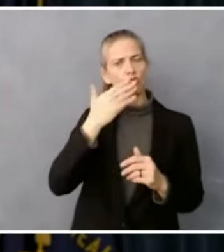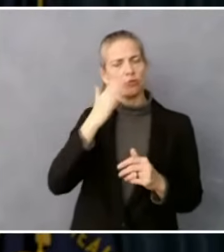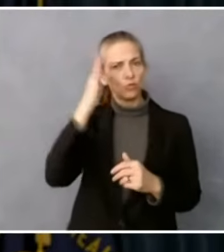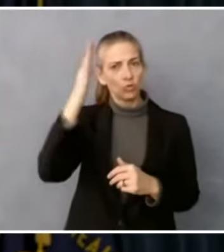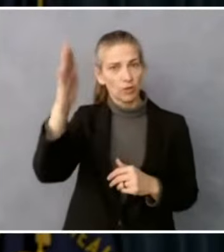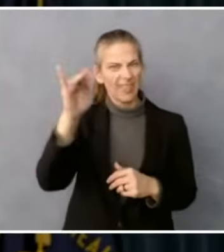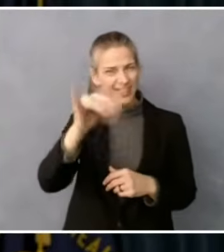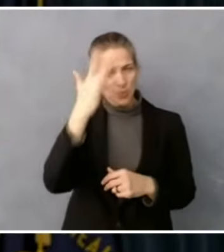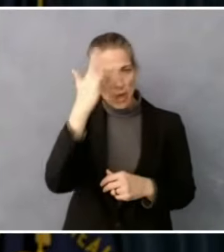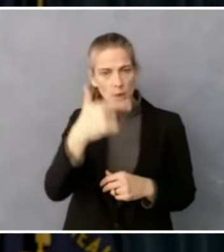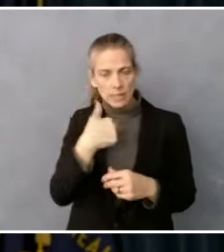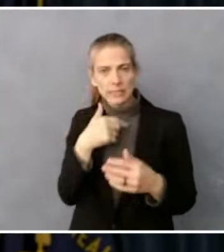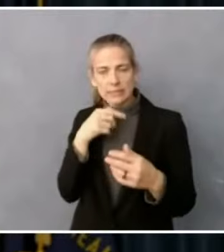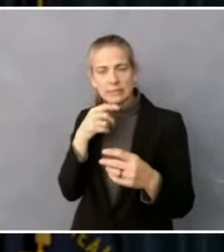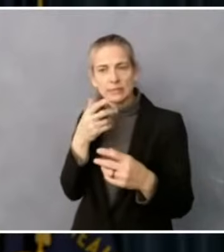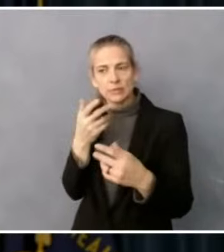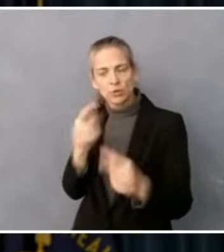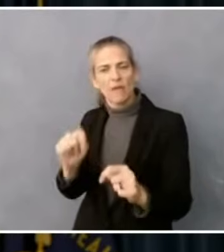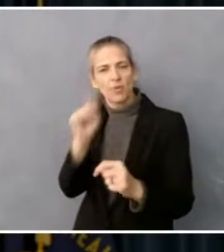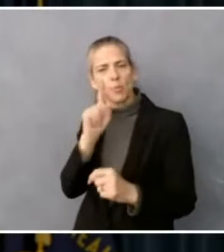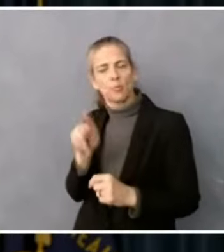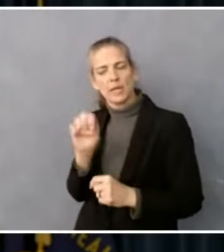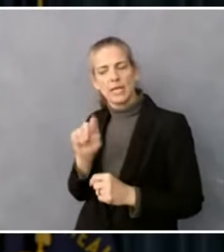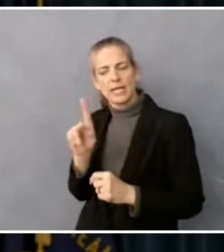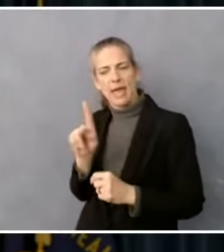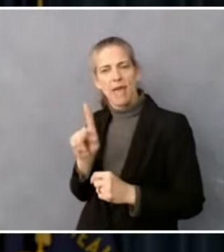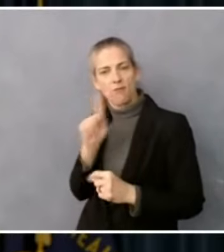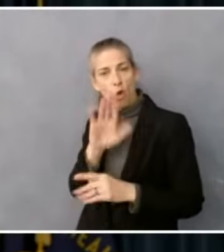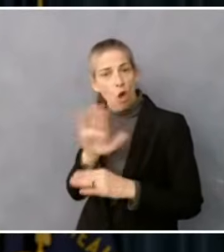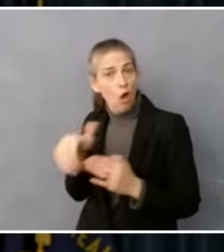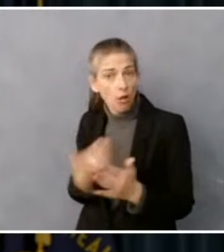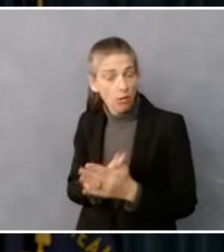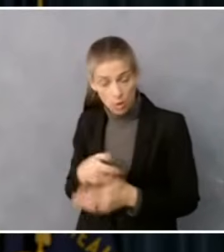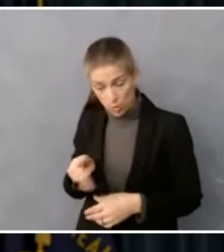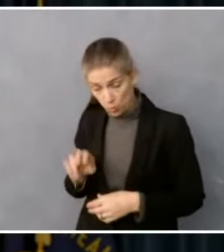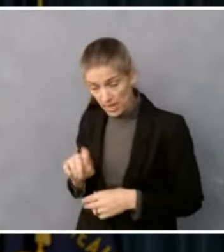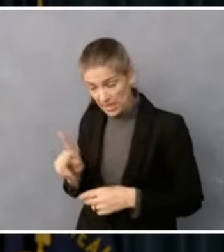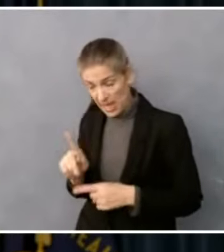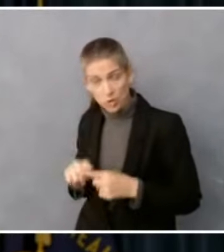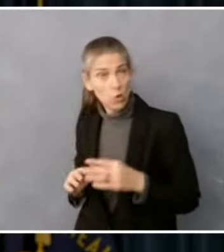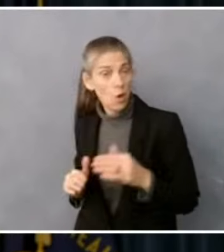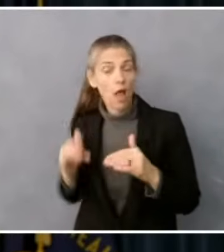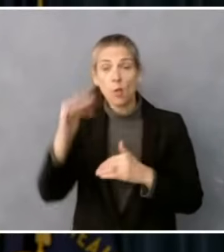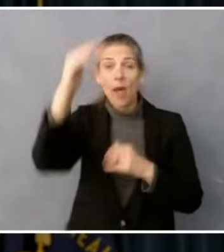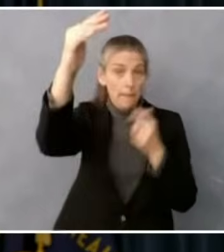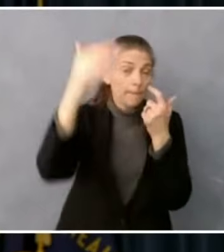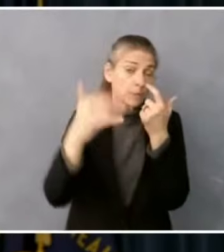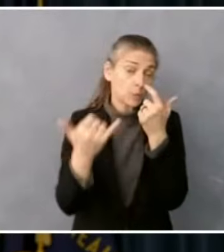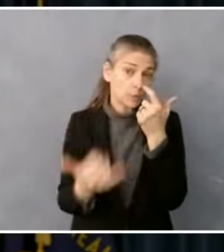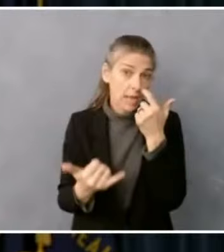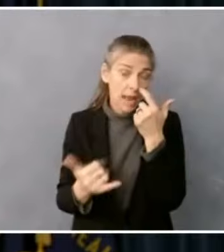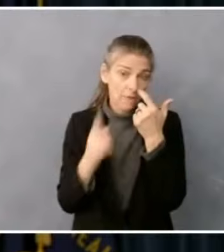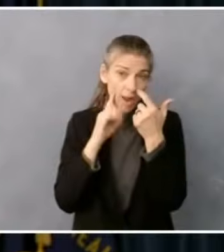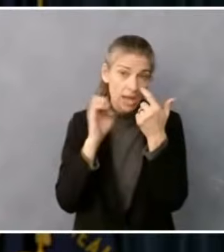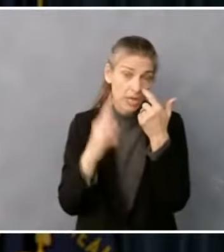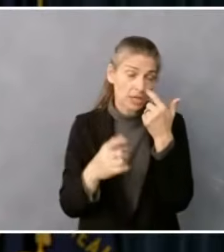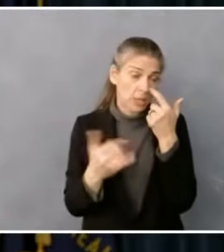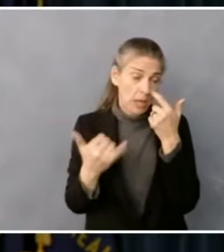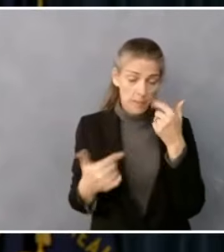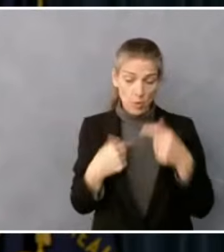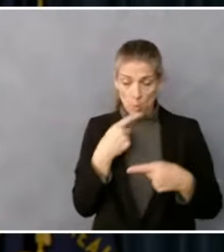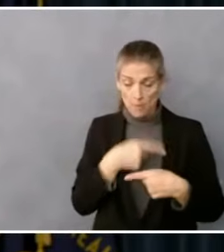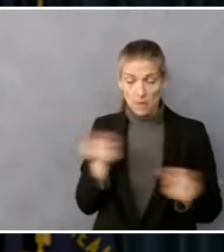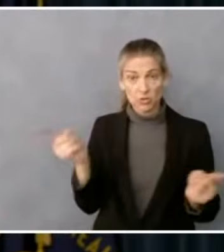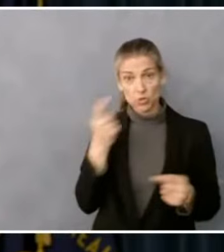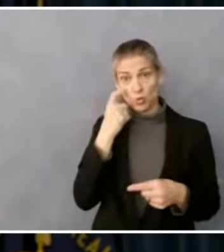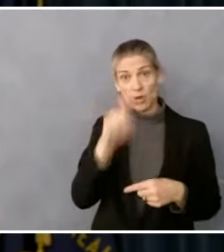education is important from pre-K all the way up to the highest level that you can go. So today, we're presenting a proclamation recognizing February